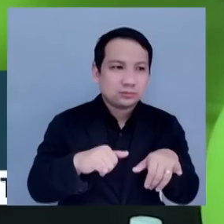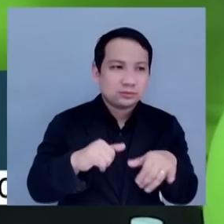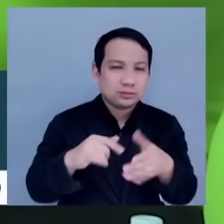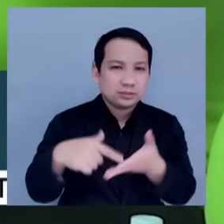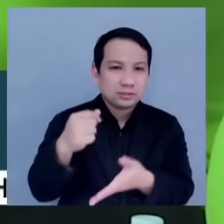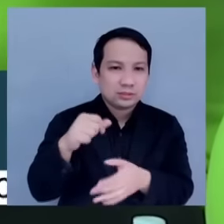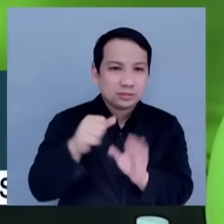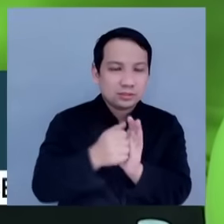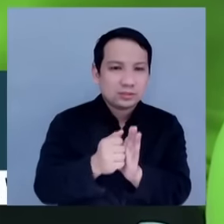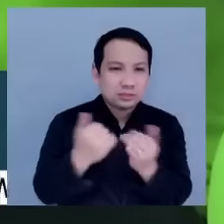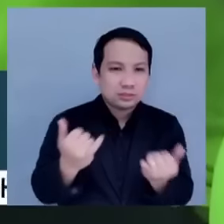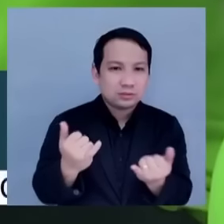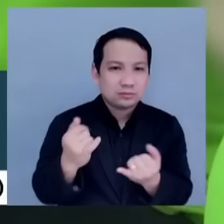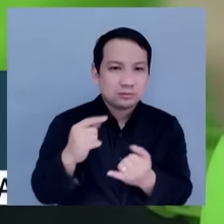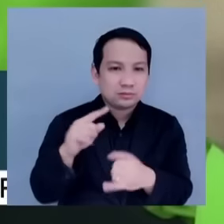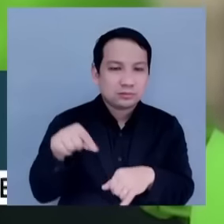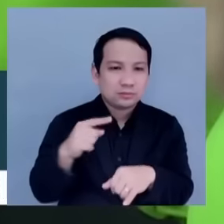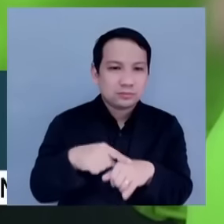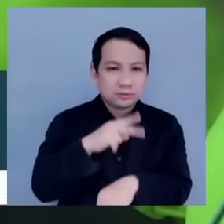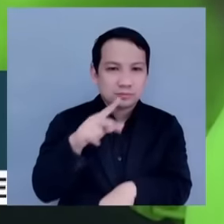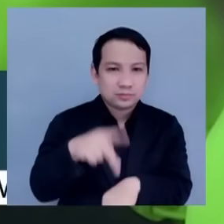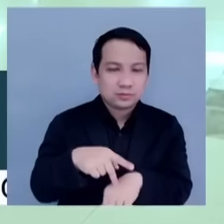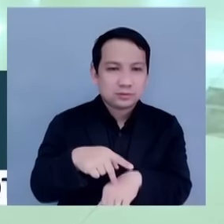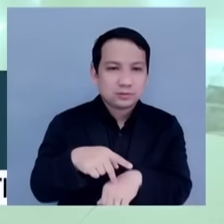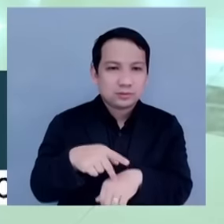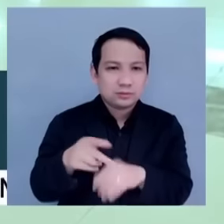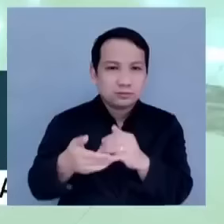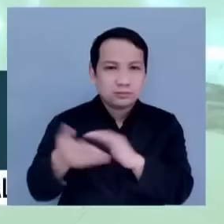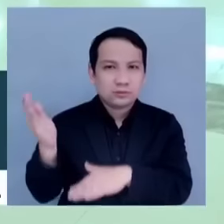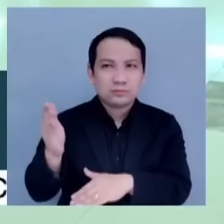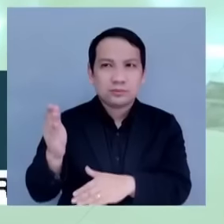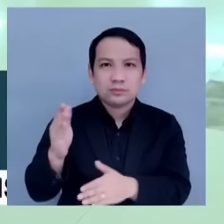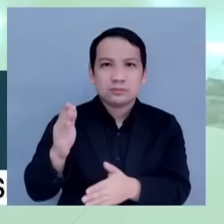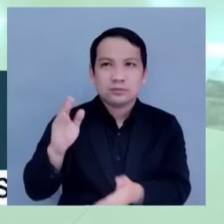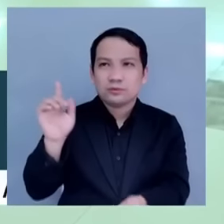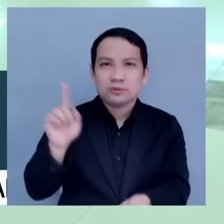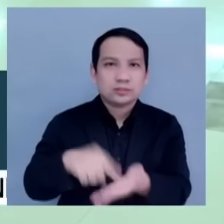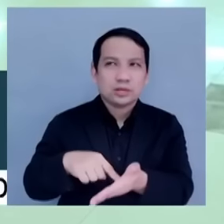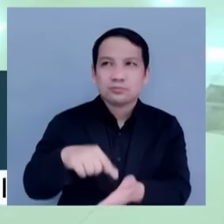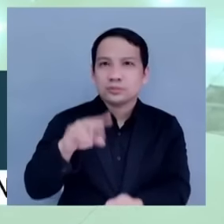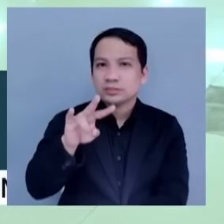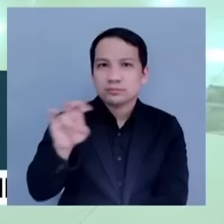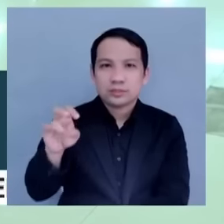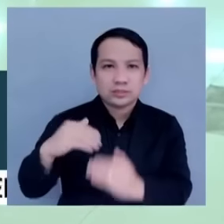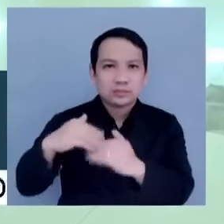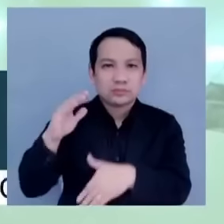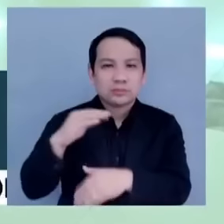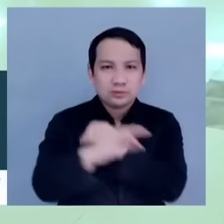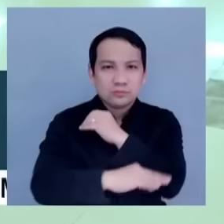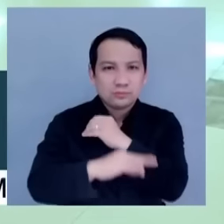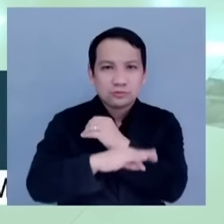Porac, Pampanga. The Philippines has so far deported over 1,700 foreign nationals involved